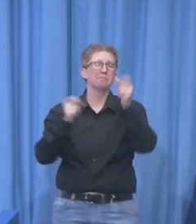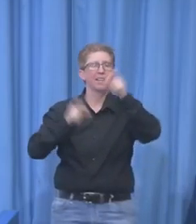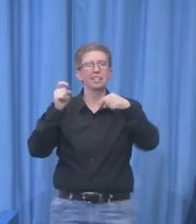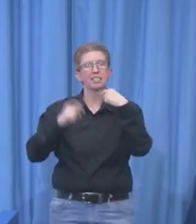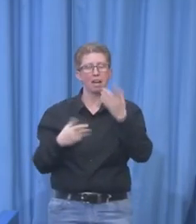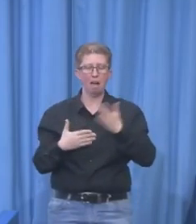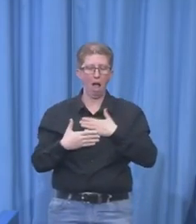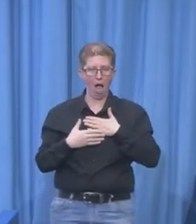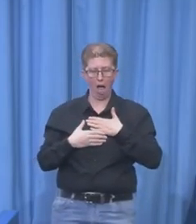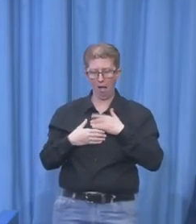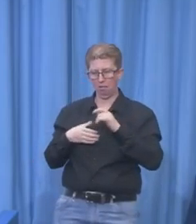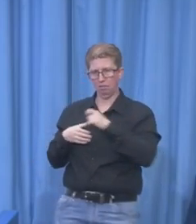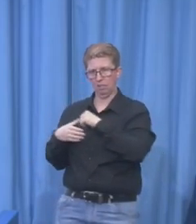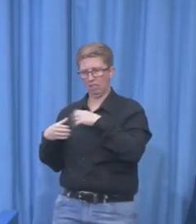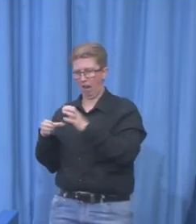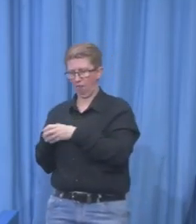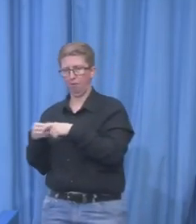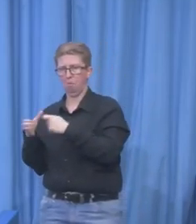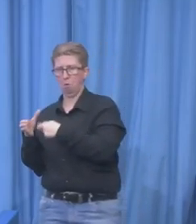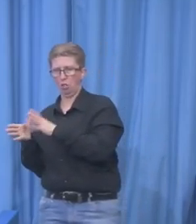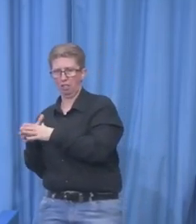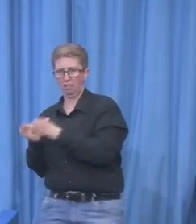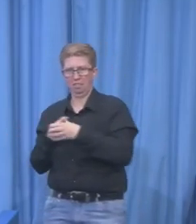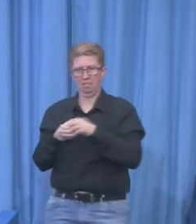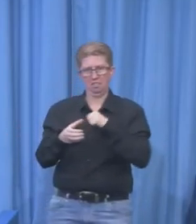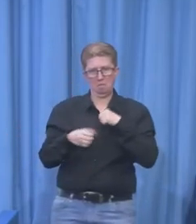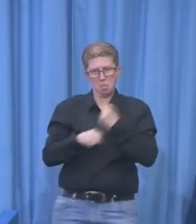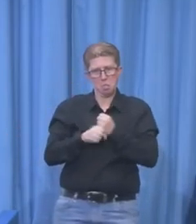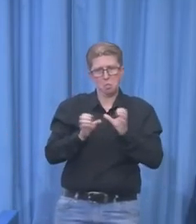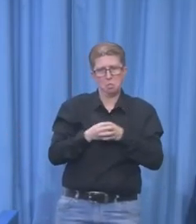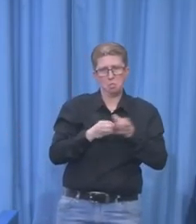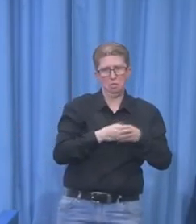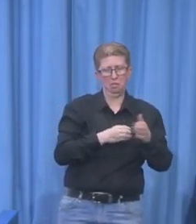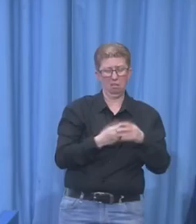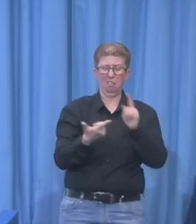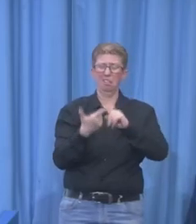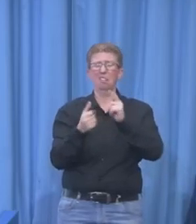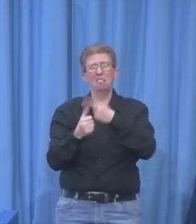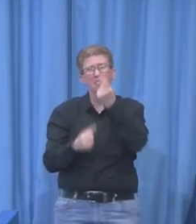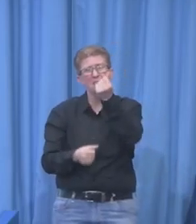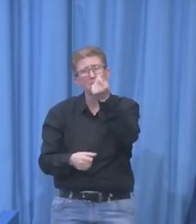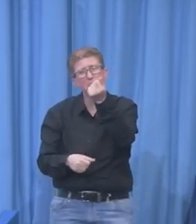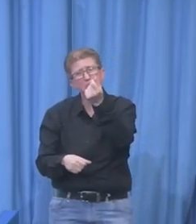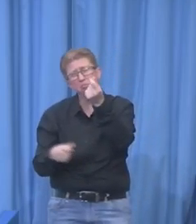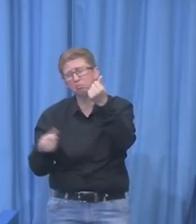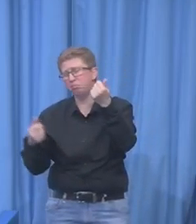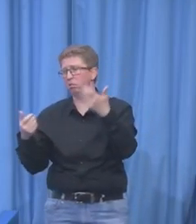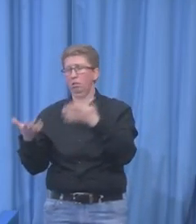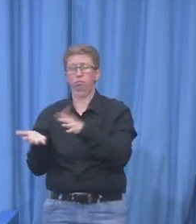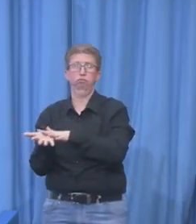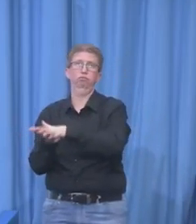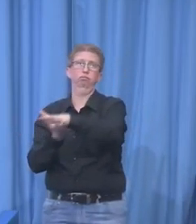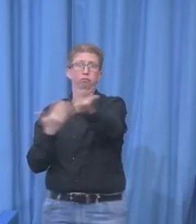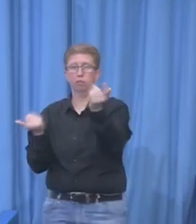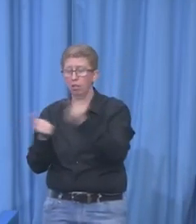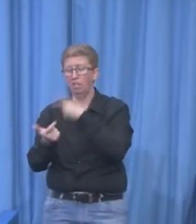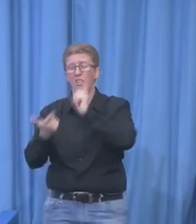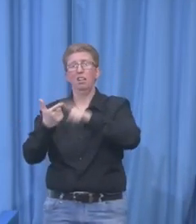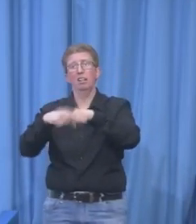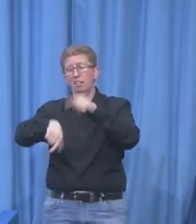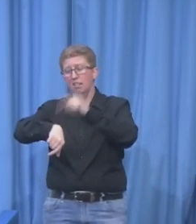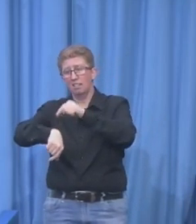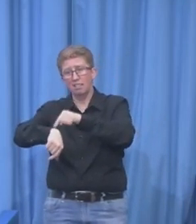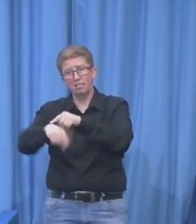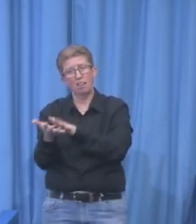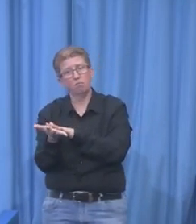than waste time, money, and talent. And so we bring together, we start by bringing together the partners in a community.